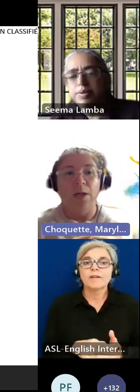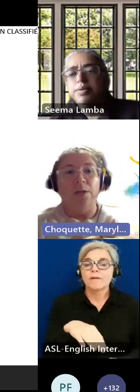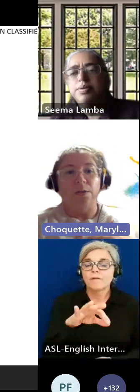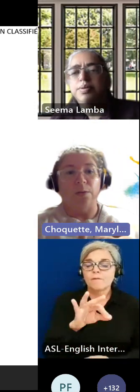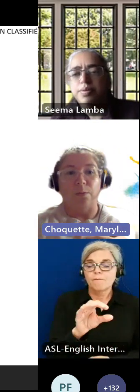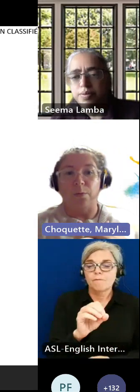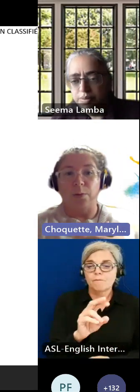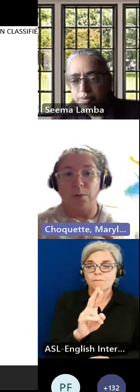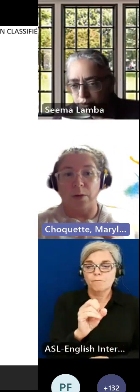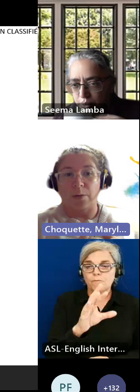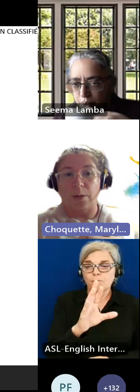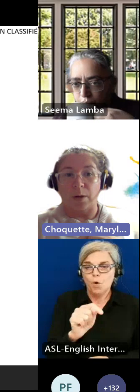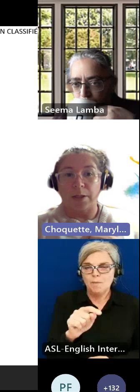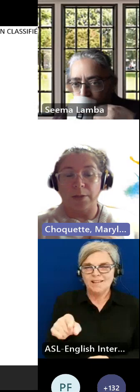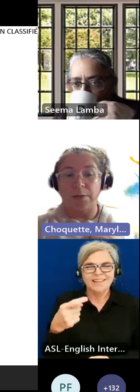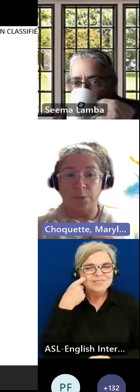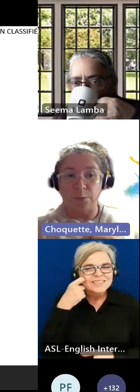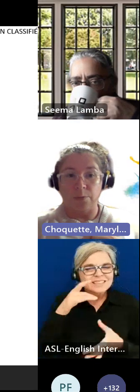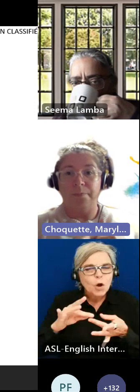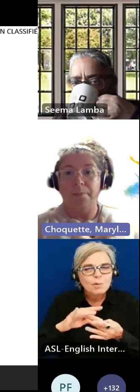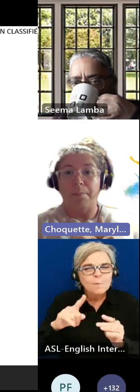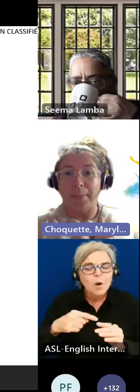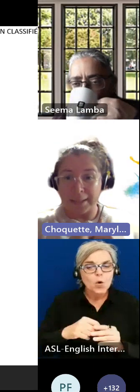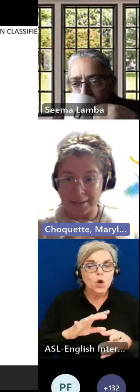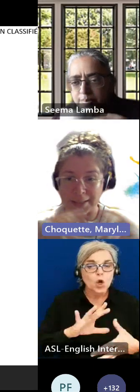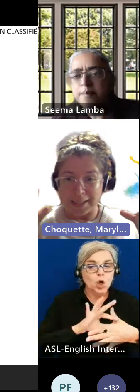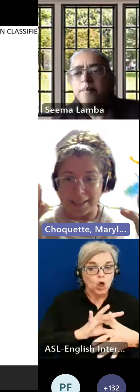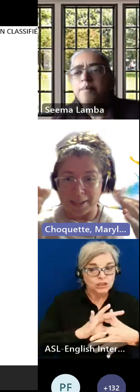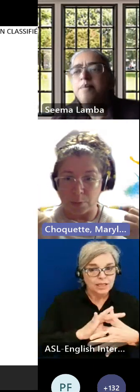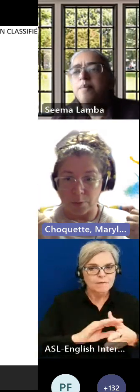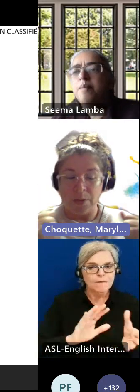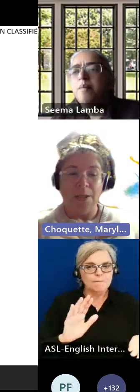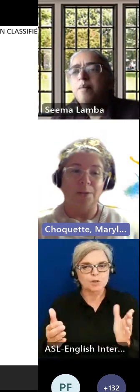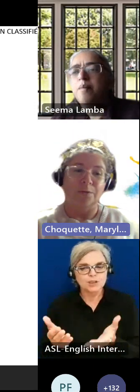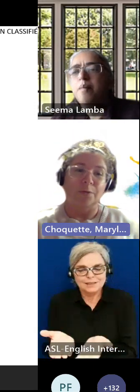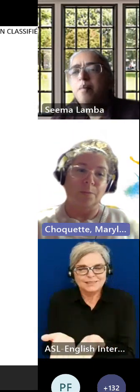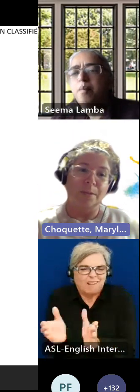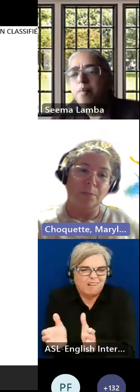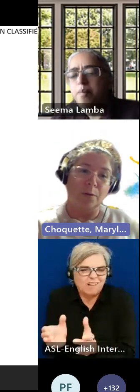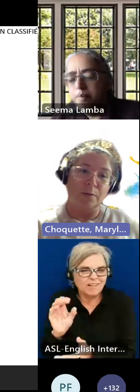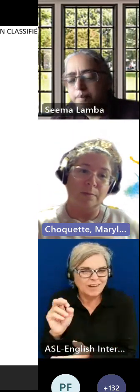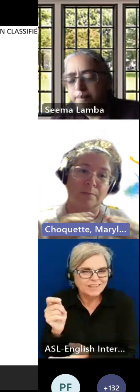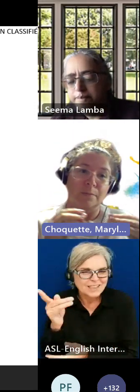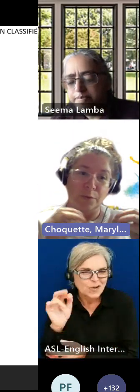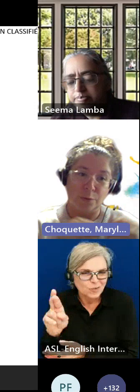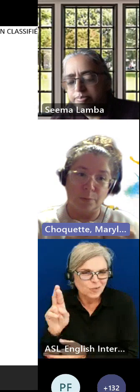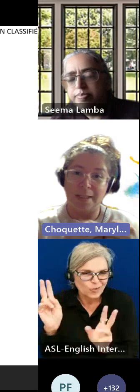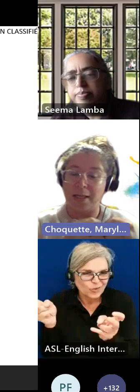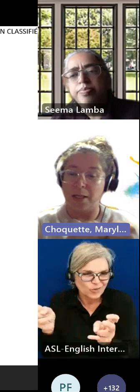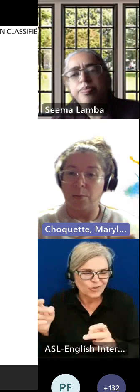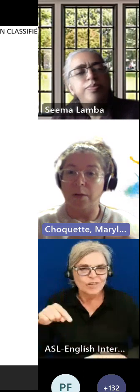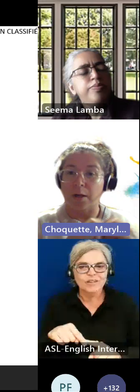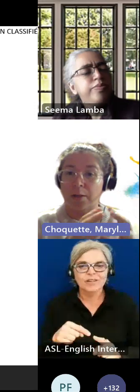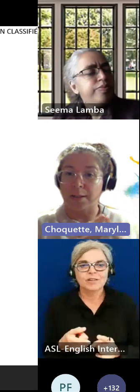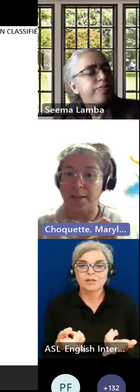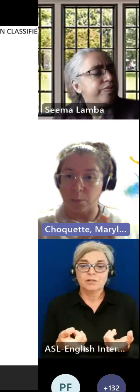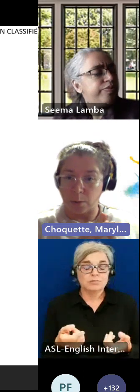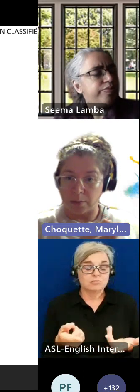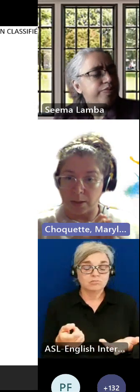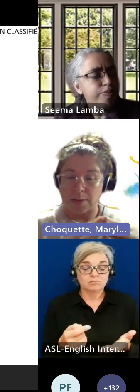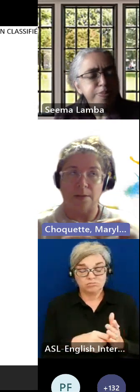container. So you are required to make it legible. So for people to be able